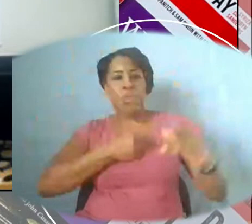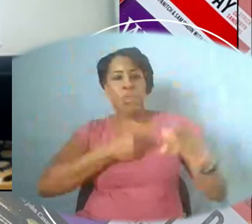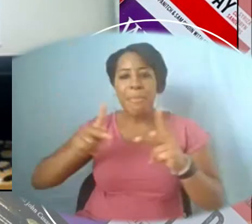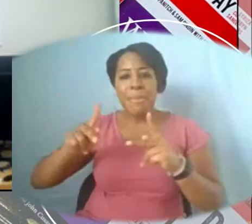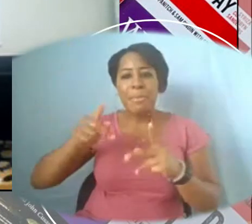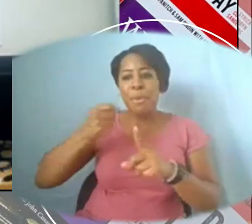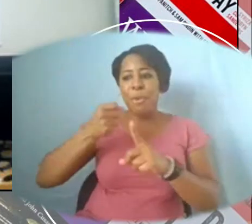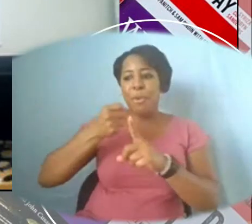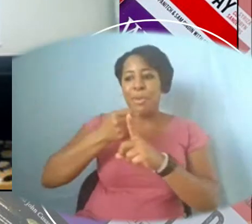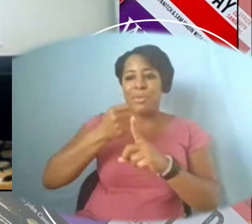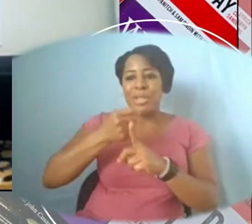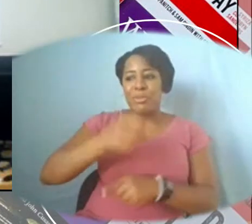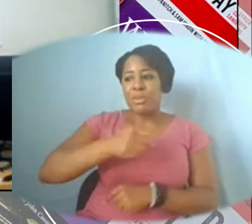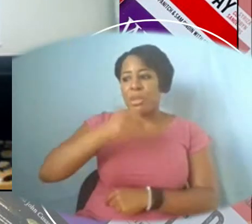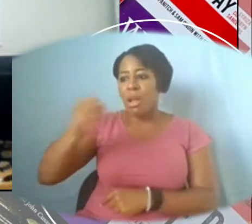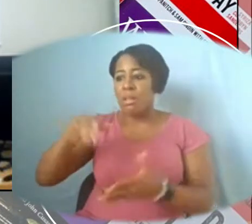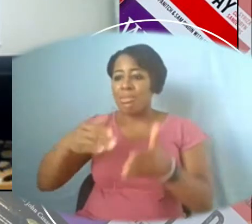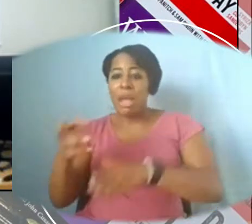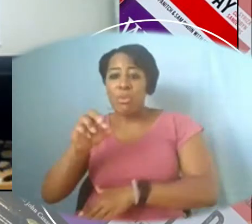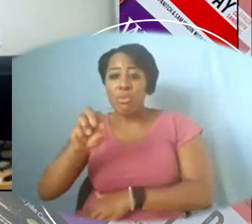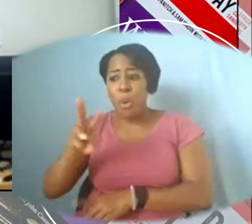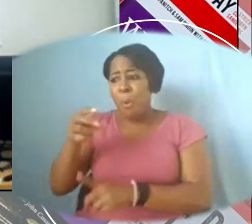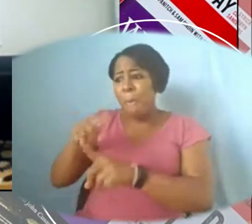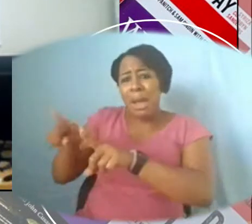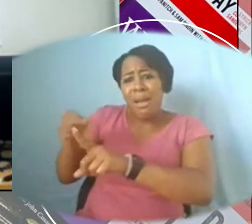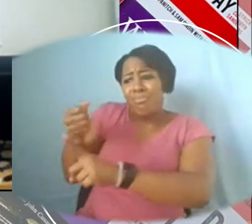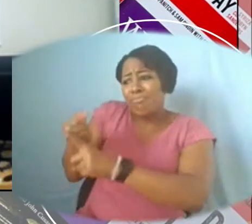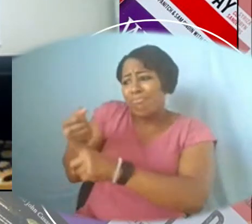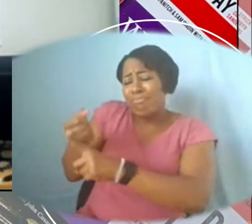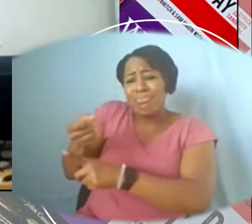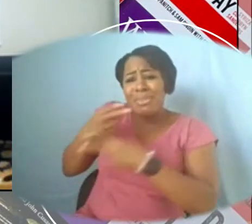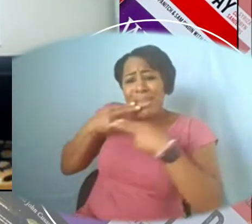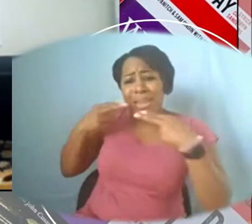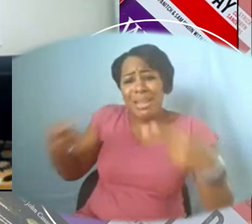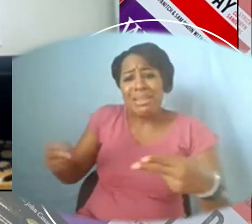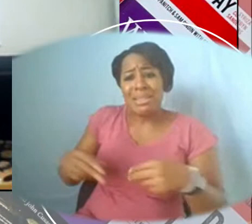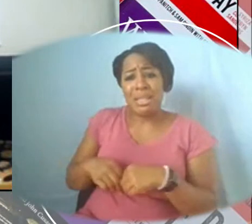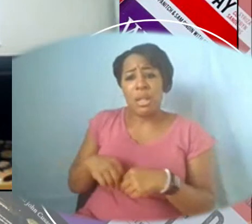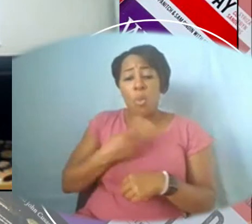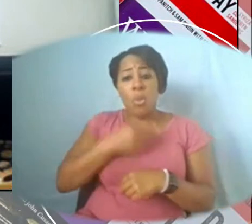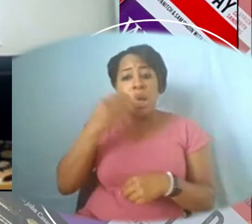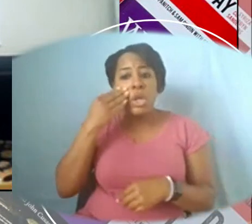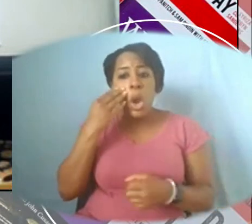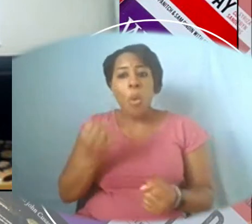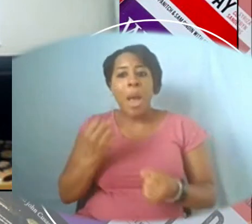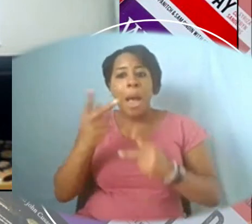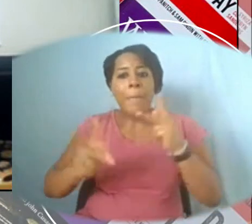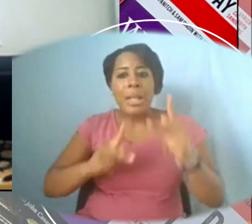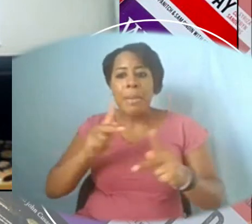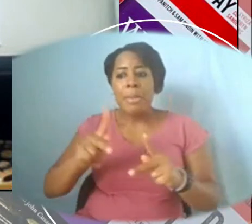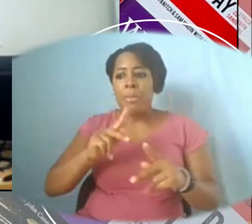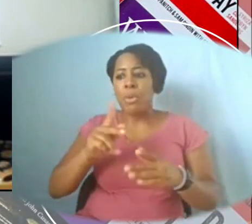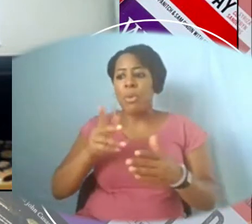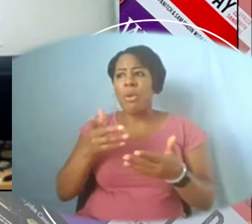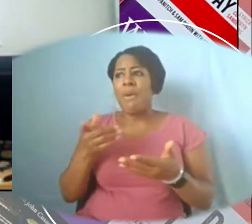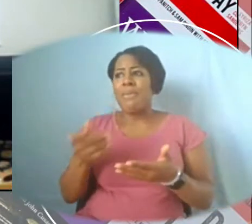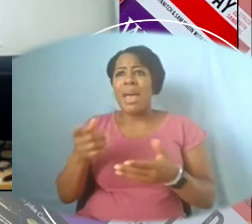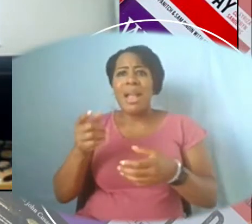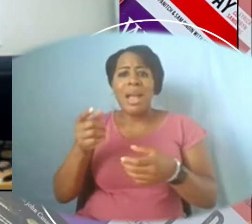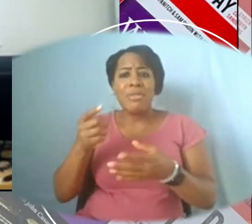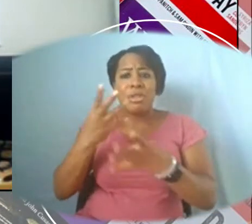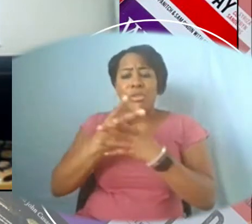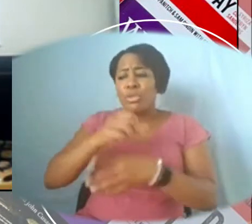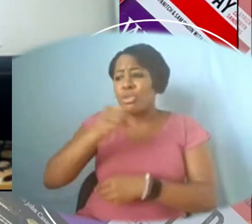and innocent. We know the historical record of how many people who have served 20, 30, and 40 years and later